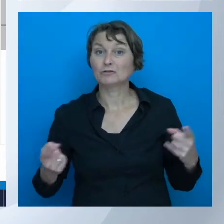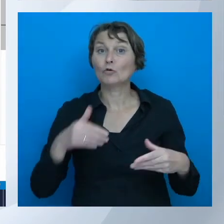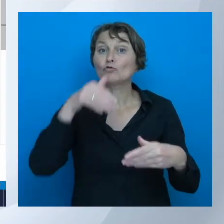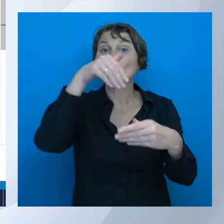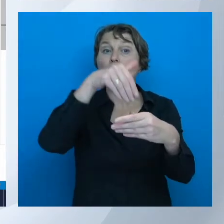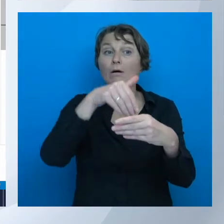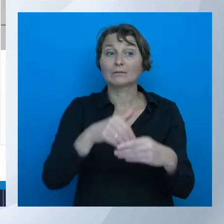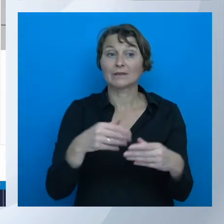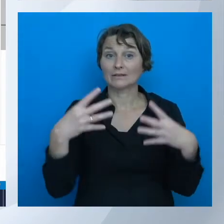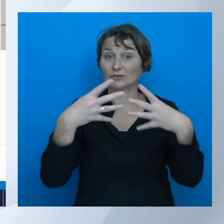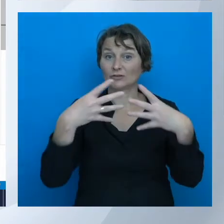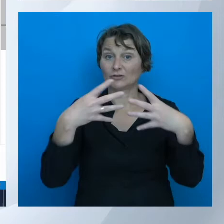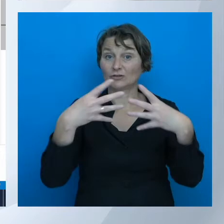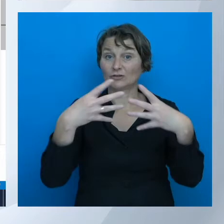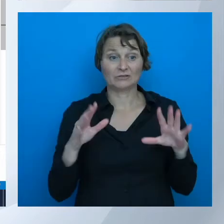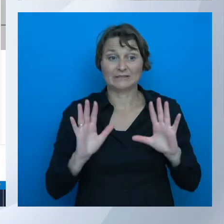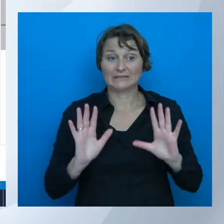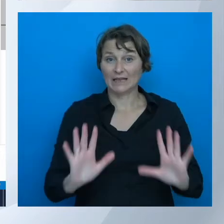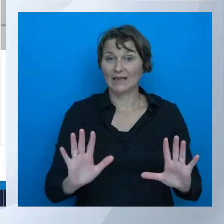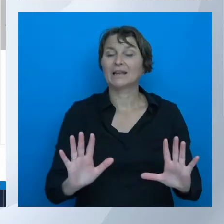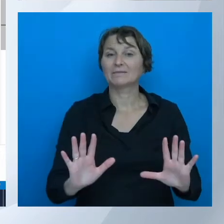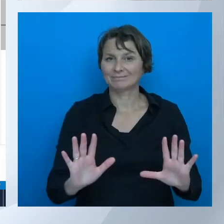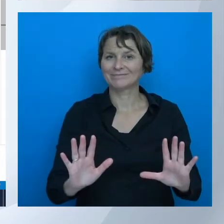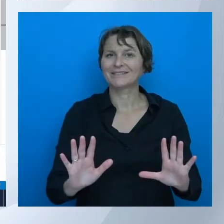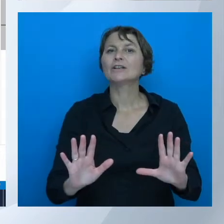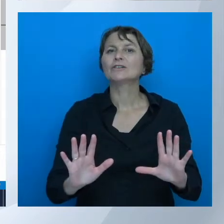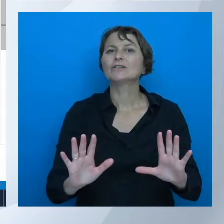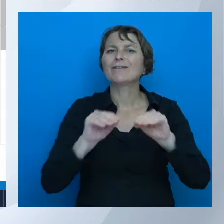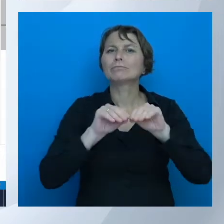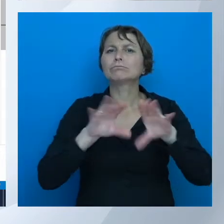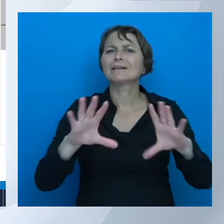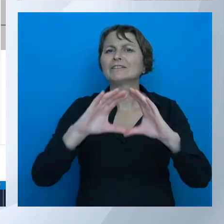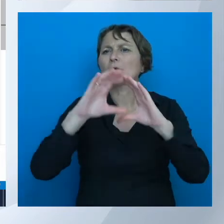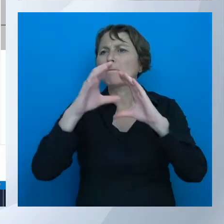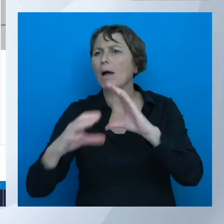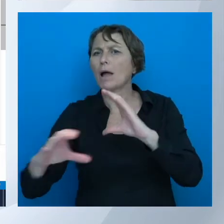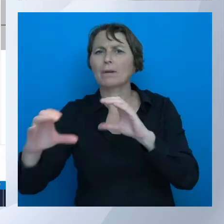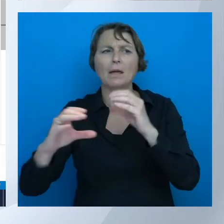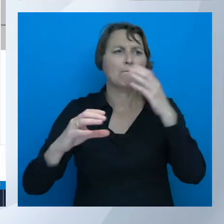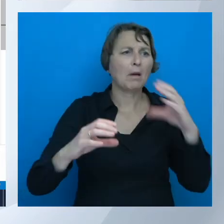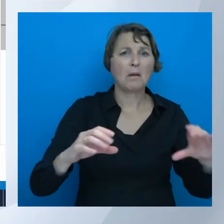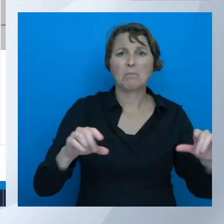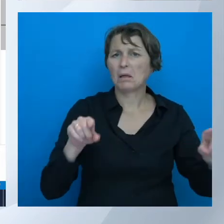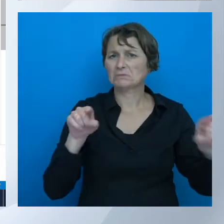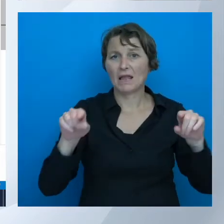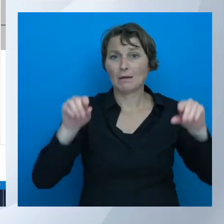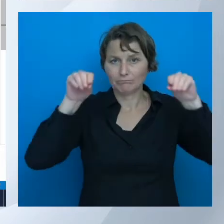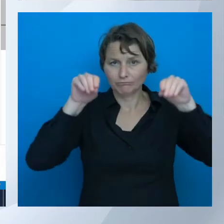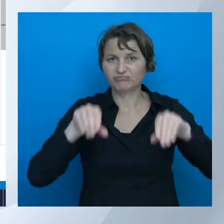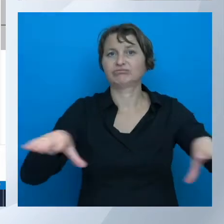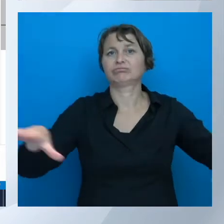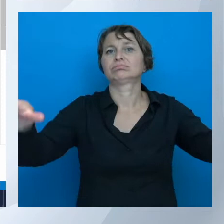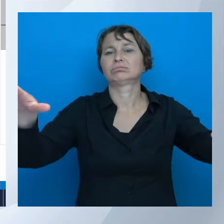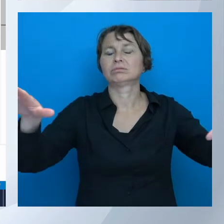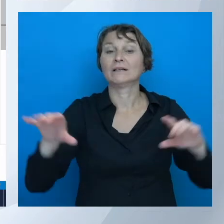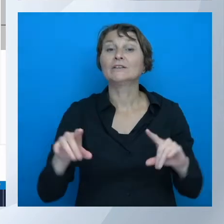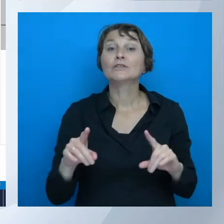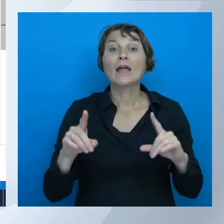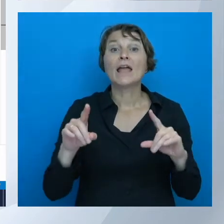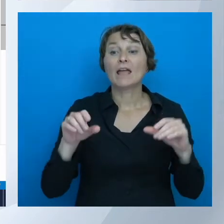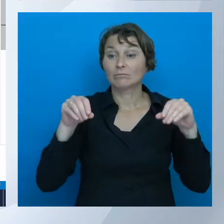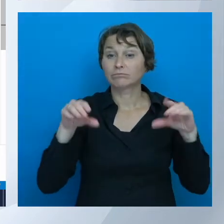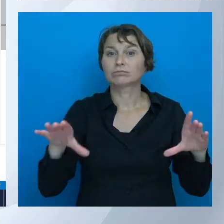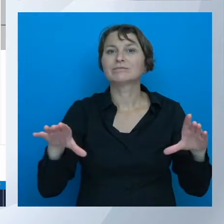release pipeline that deploys everything for you. So as soon as you change anything, just make sure that your release pipeline picks